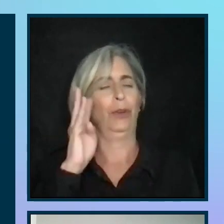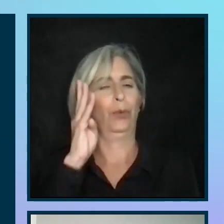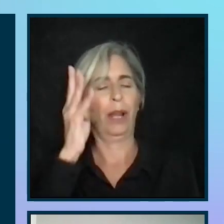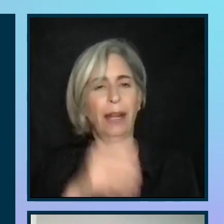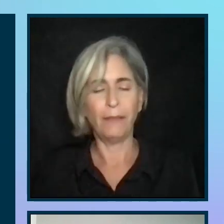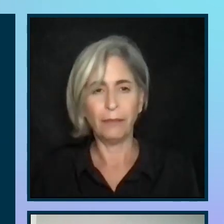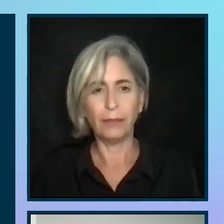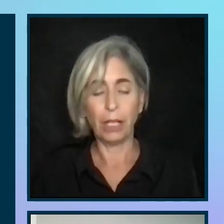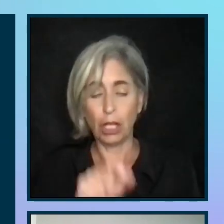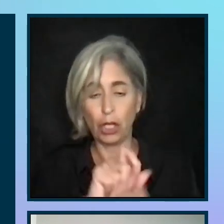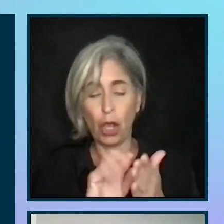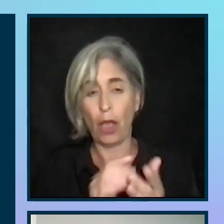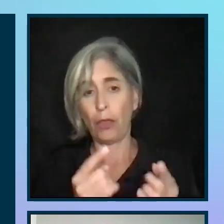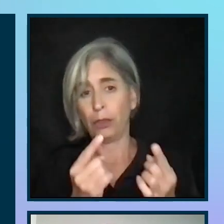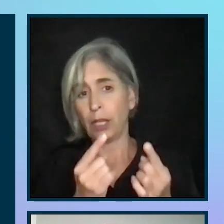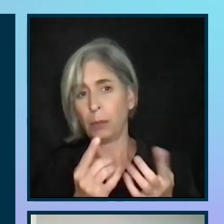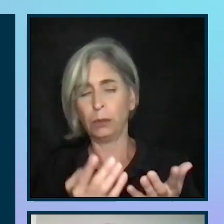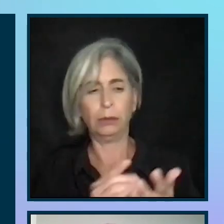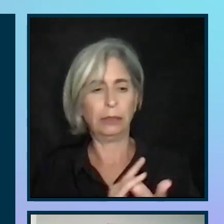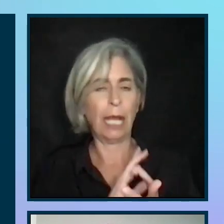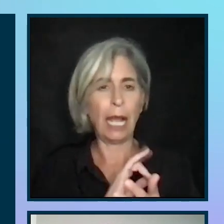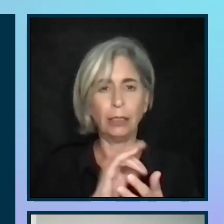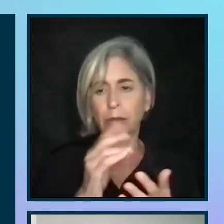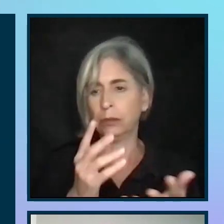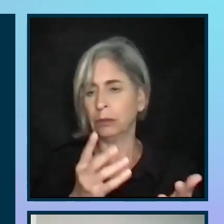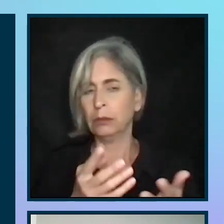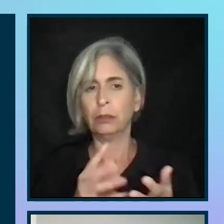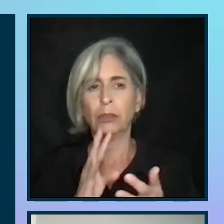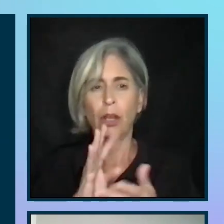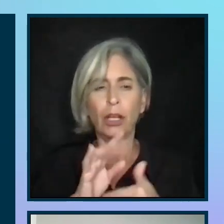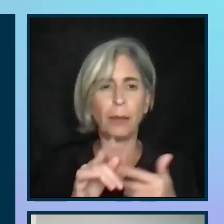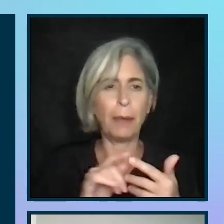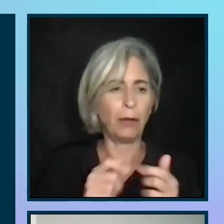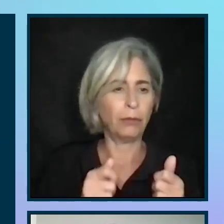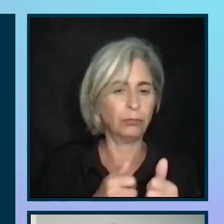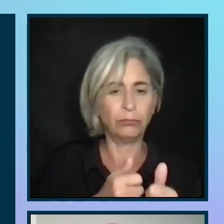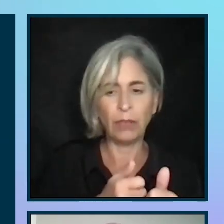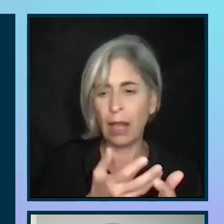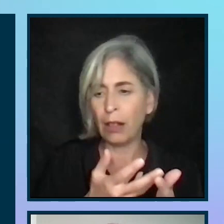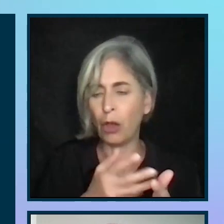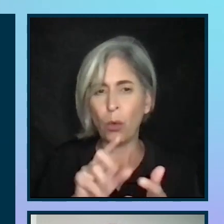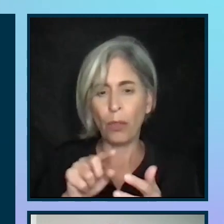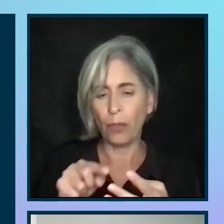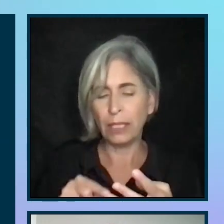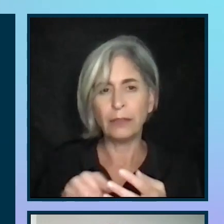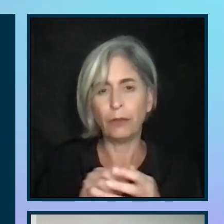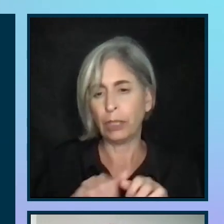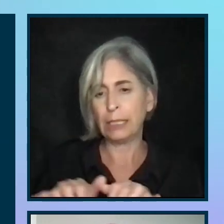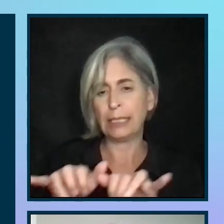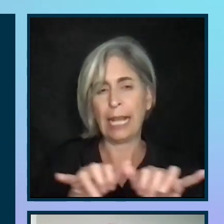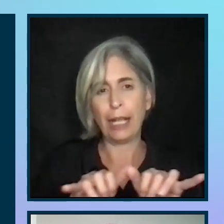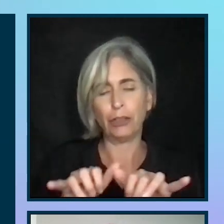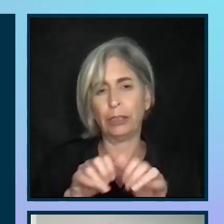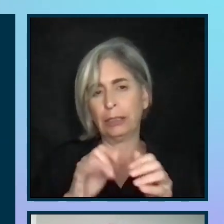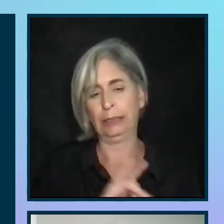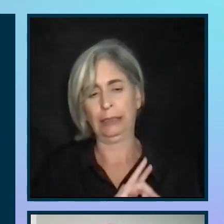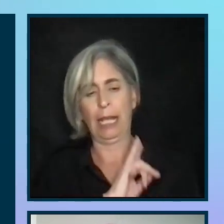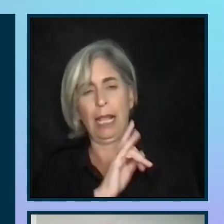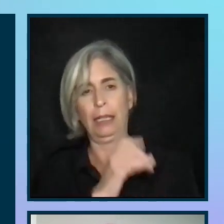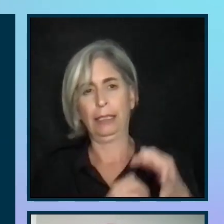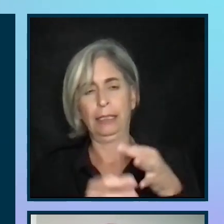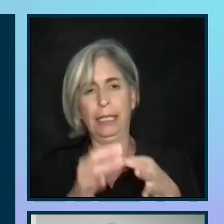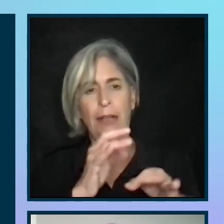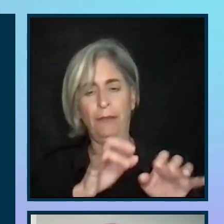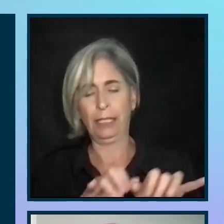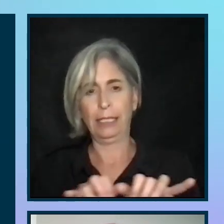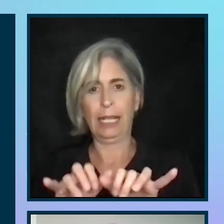when authors come in with styles for references that don't necessarily follow that a standard style, for instance, a